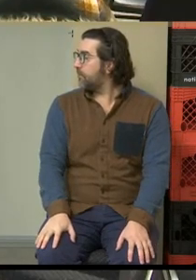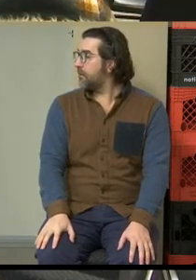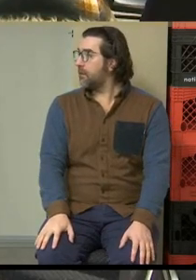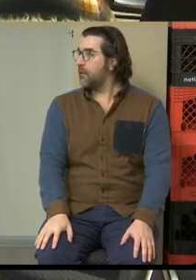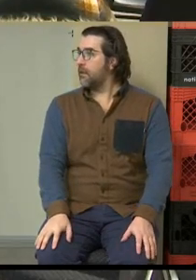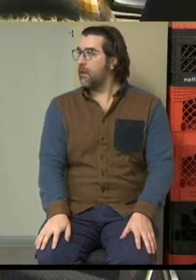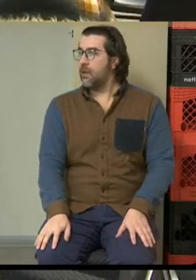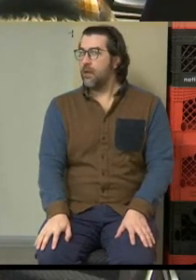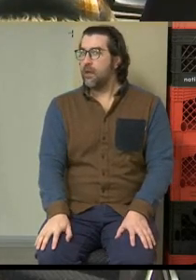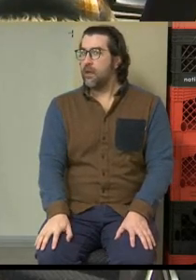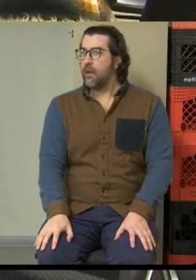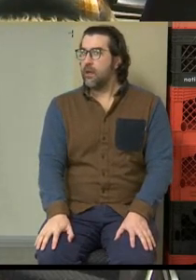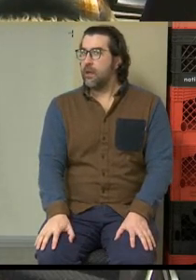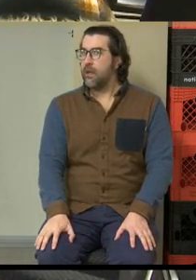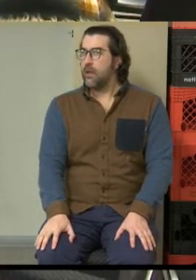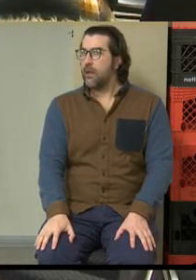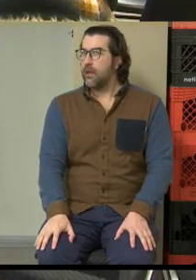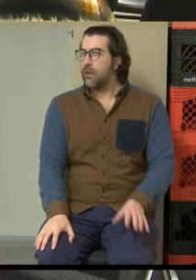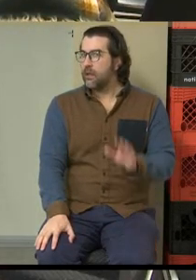Sure. Is there a water